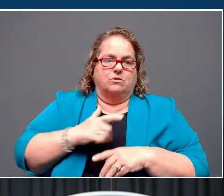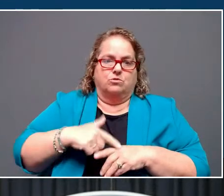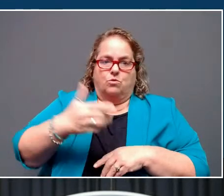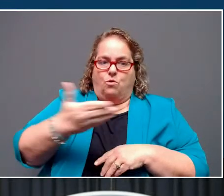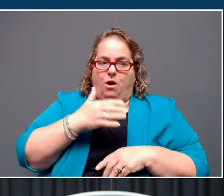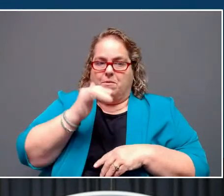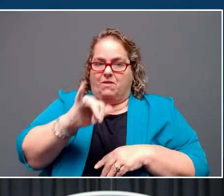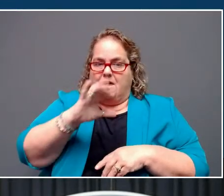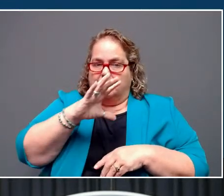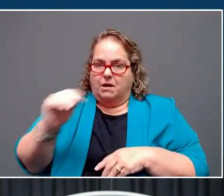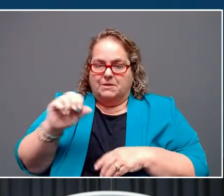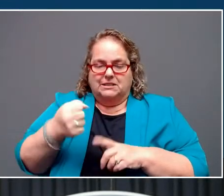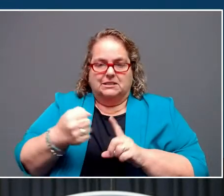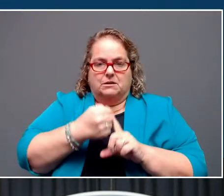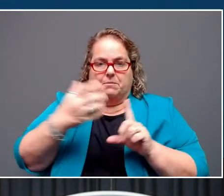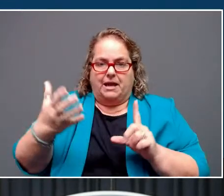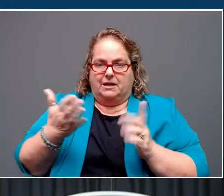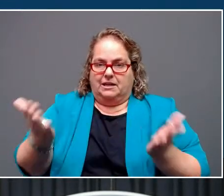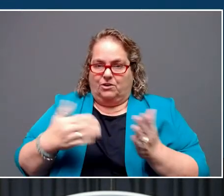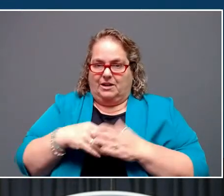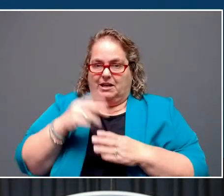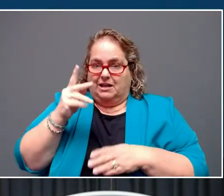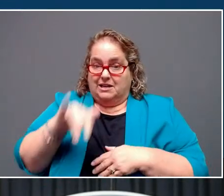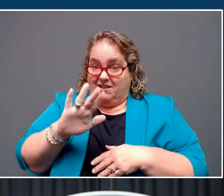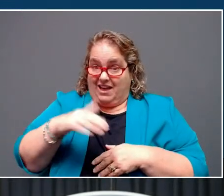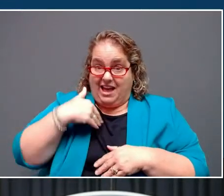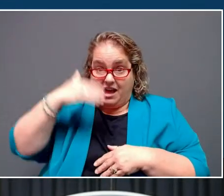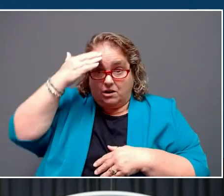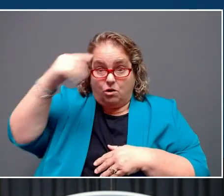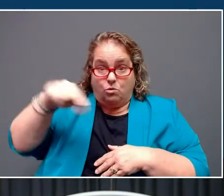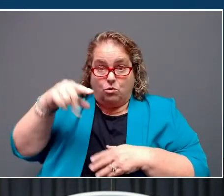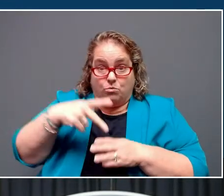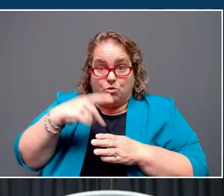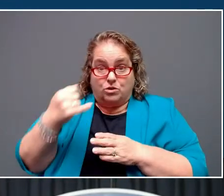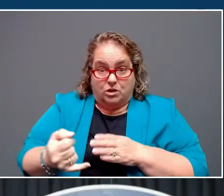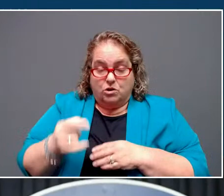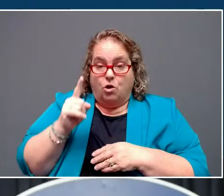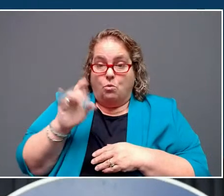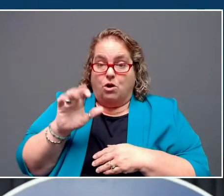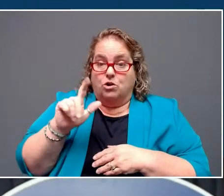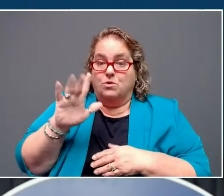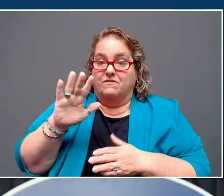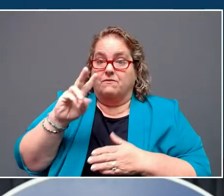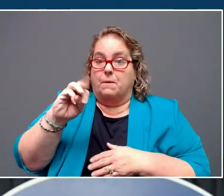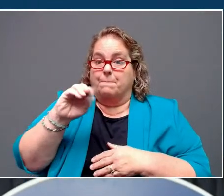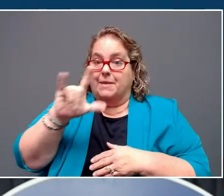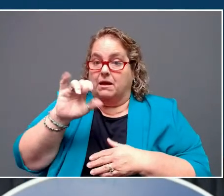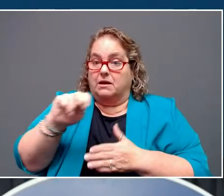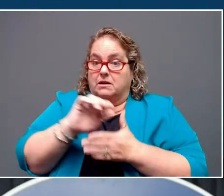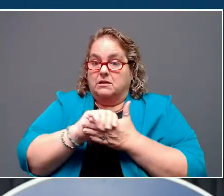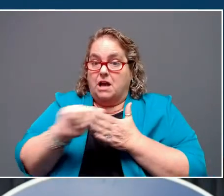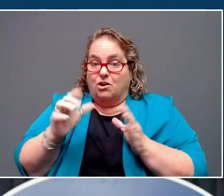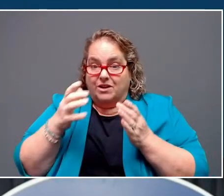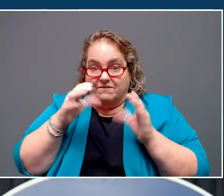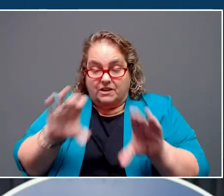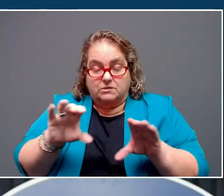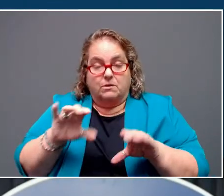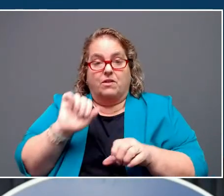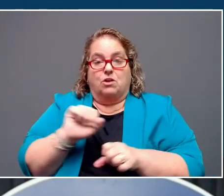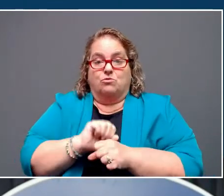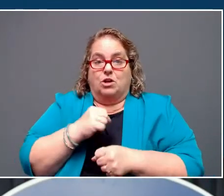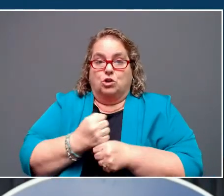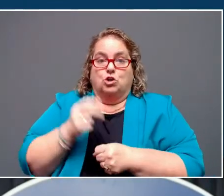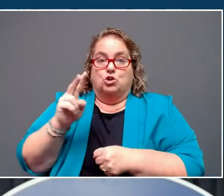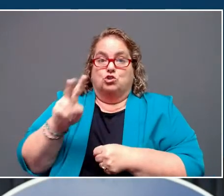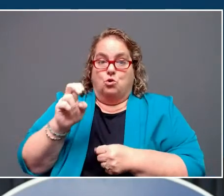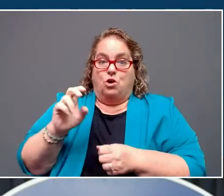in Kentucky. This headquarters project is a $125 million investment. It is creating 200 full-time jobs in